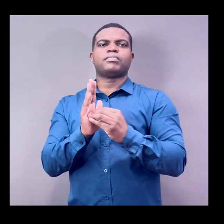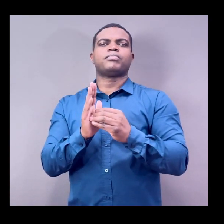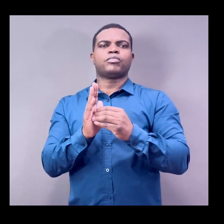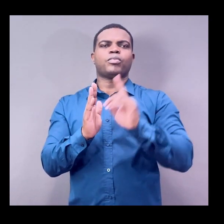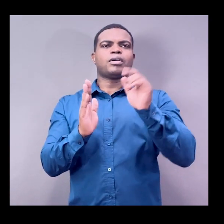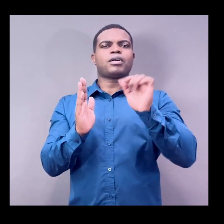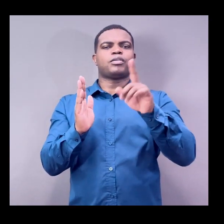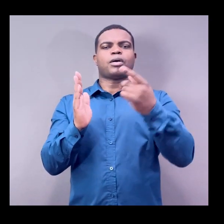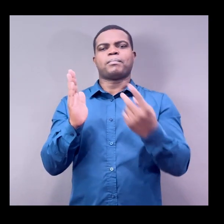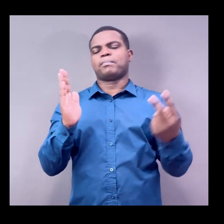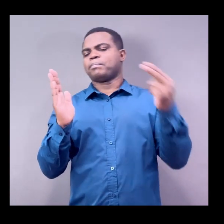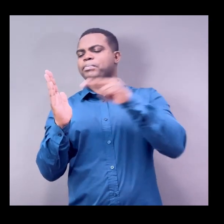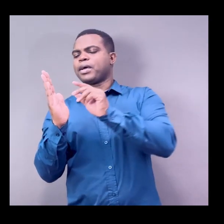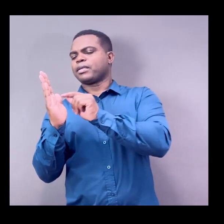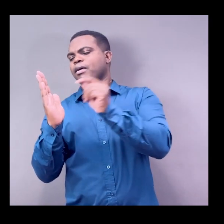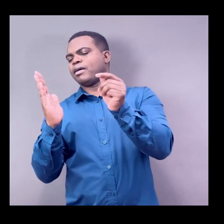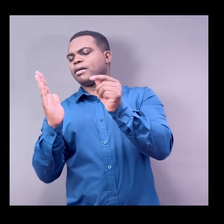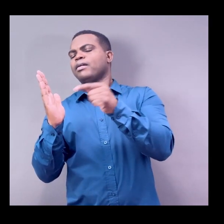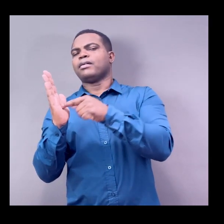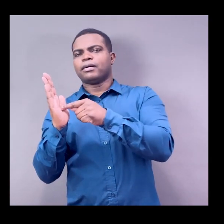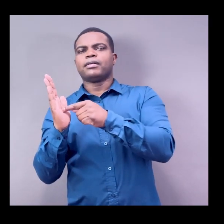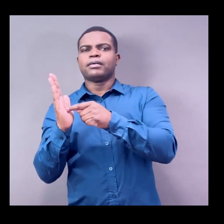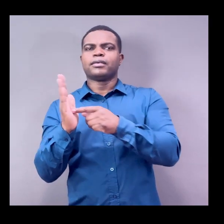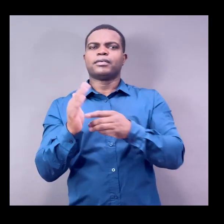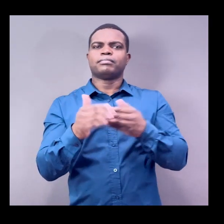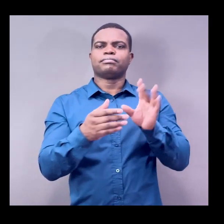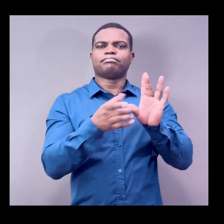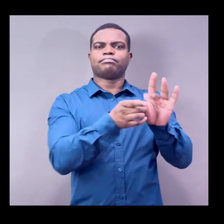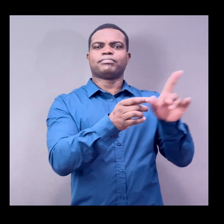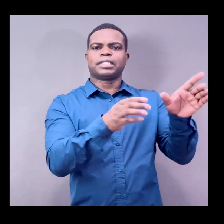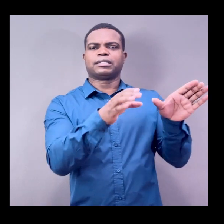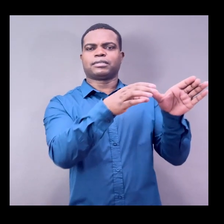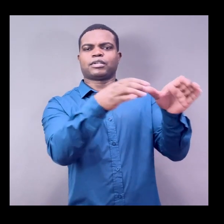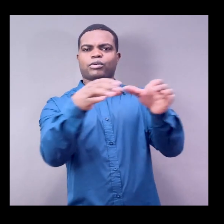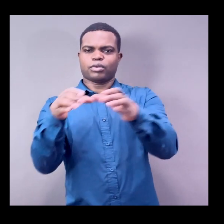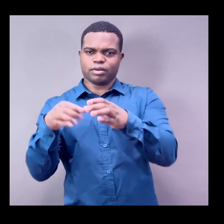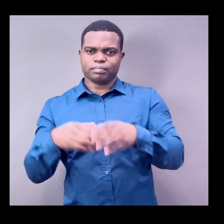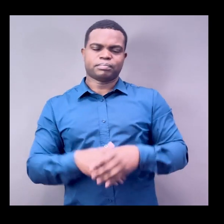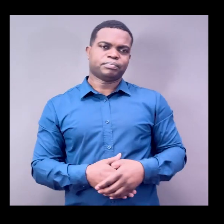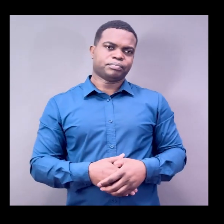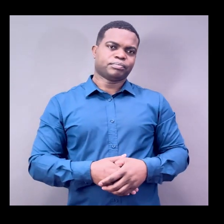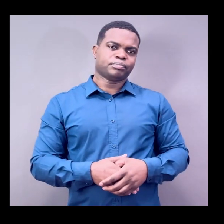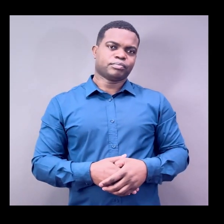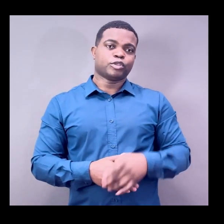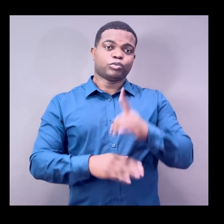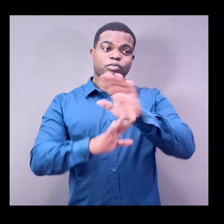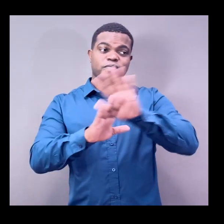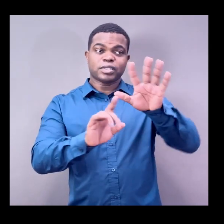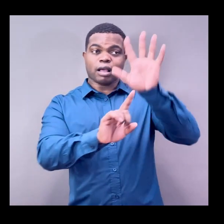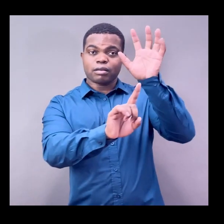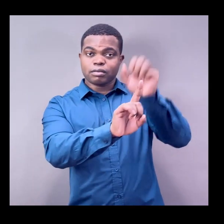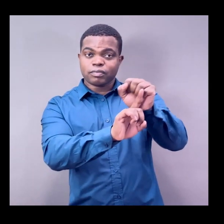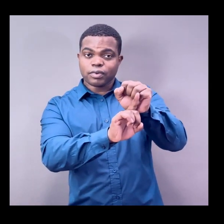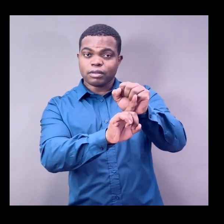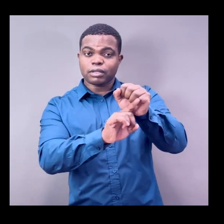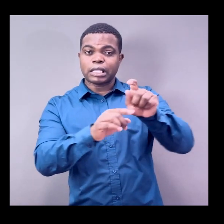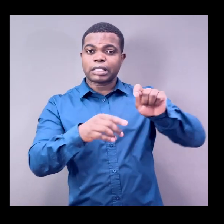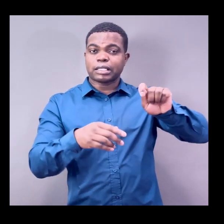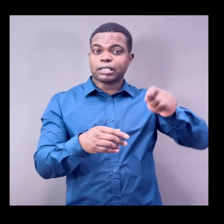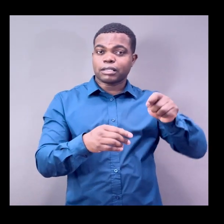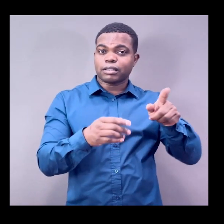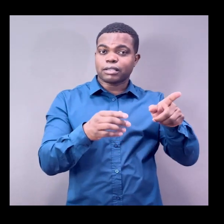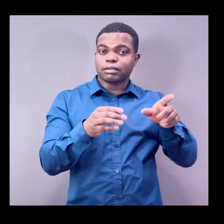be doing under your stakeholder analysis. How you are going to be identifying key stakeholders and